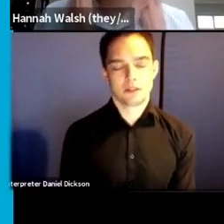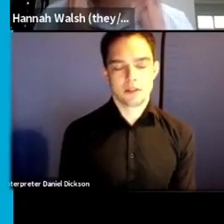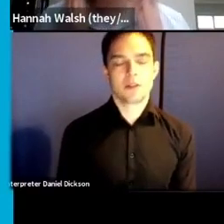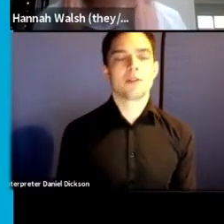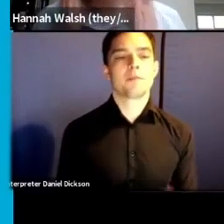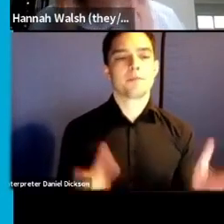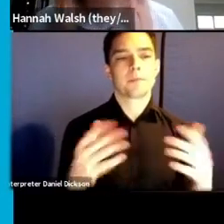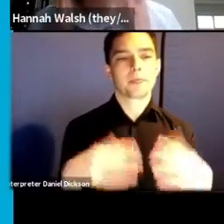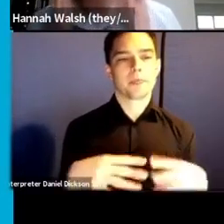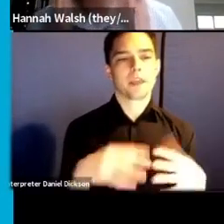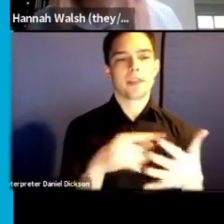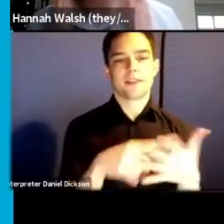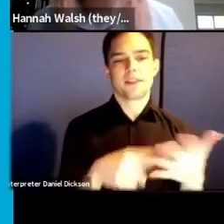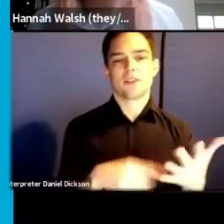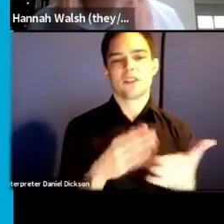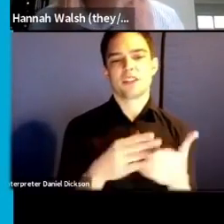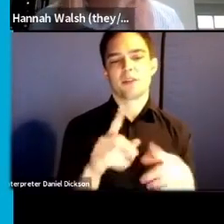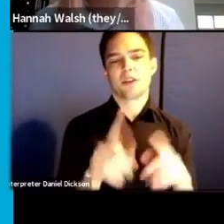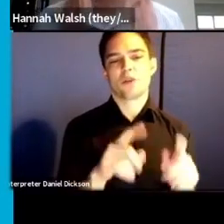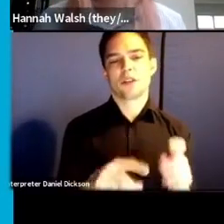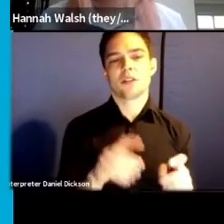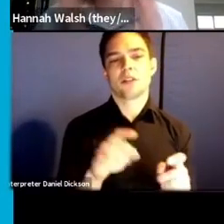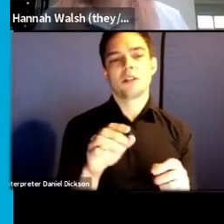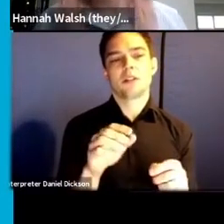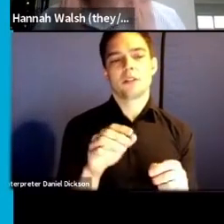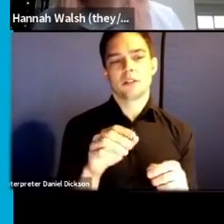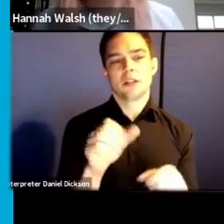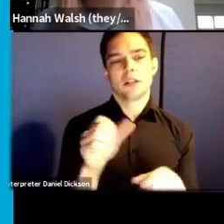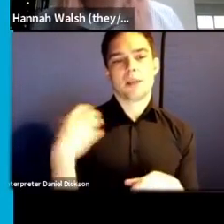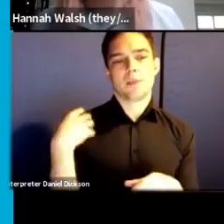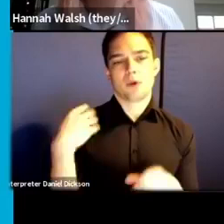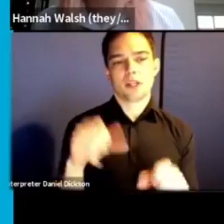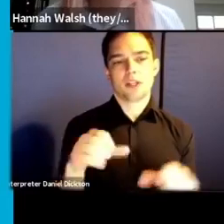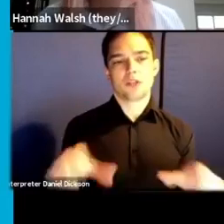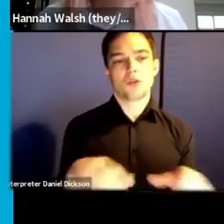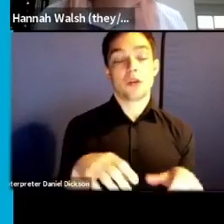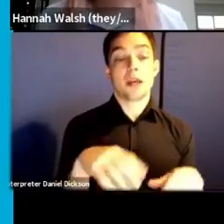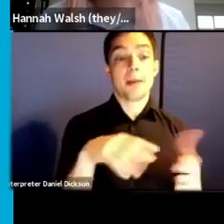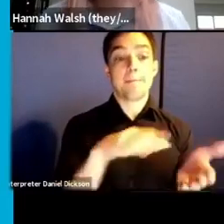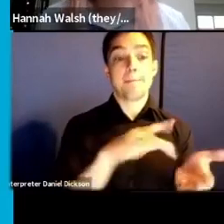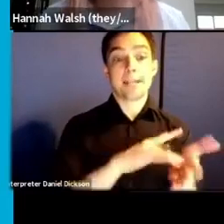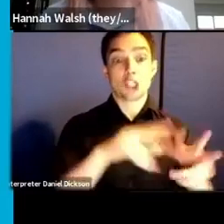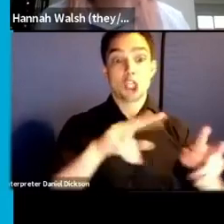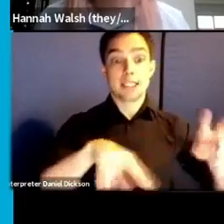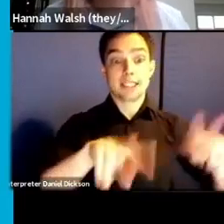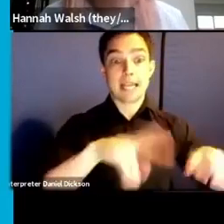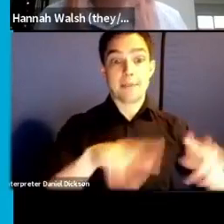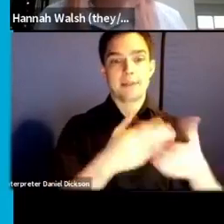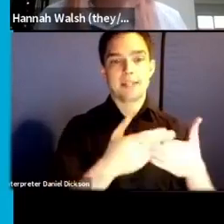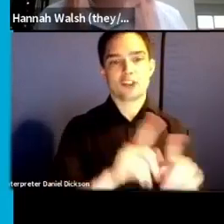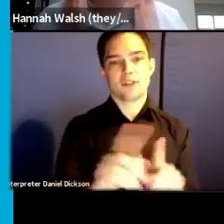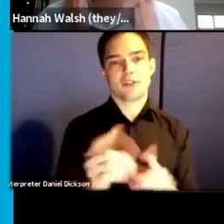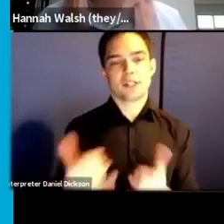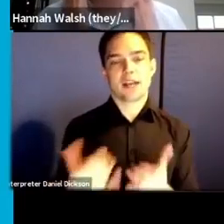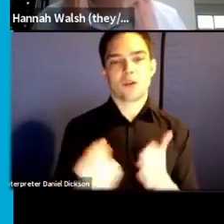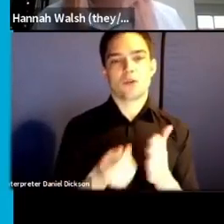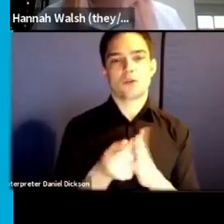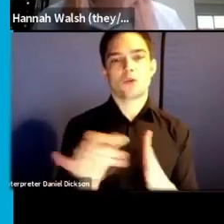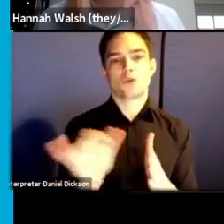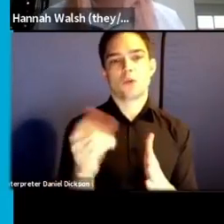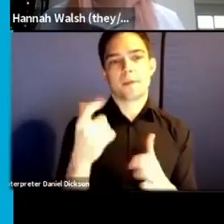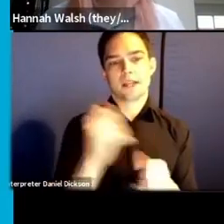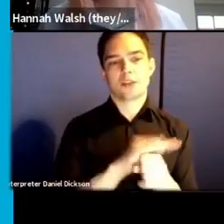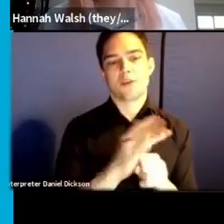So those were kind of inquiries that employers can make. Now moving over to medical exams, things are a little bit different now as well because of